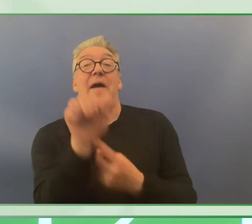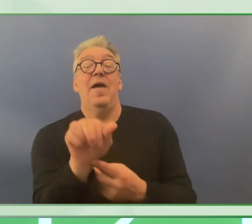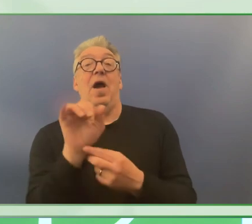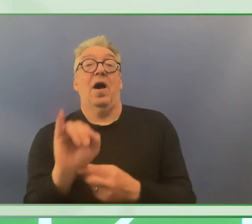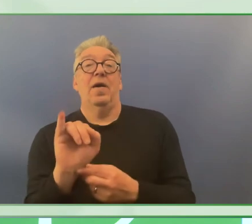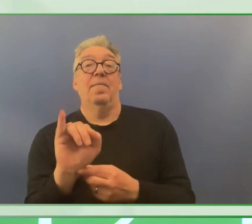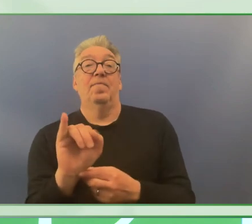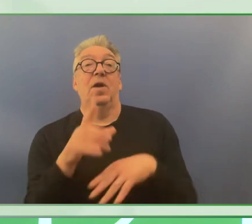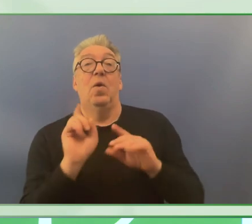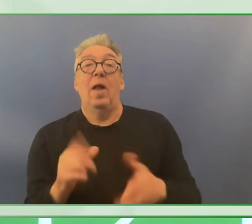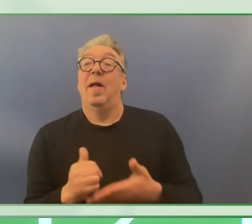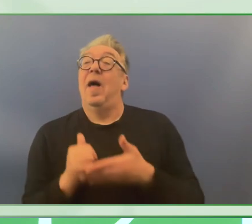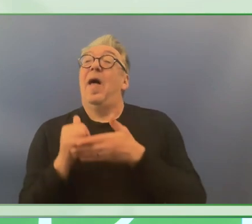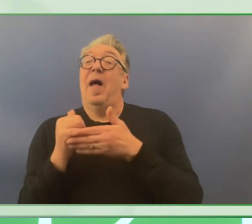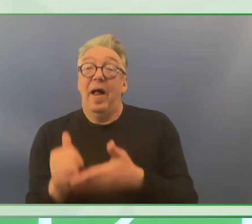opportunity to search.